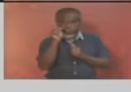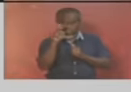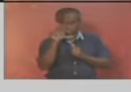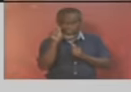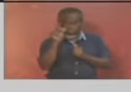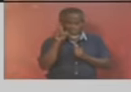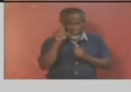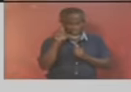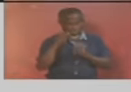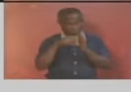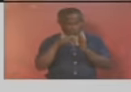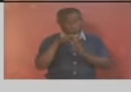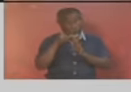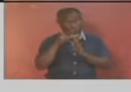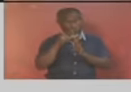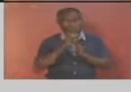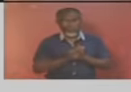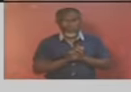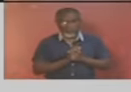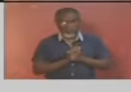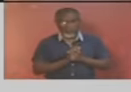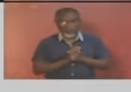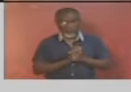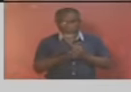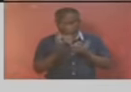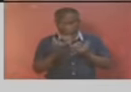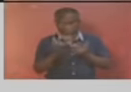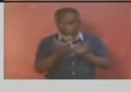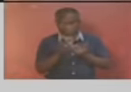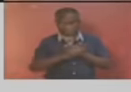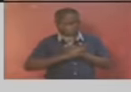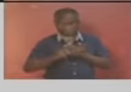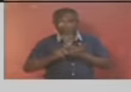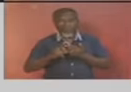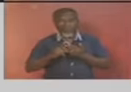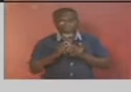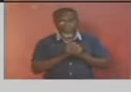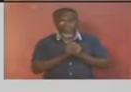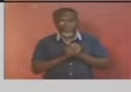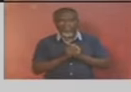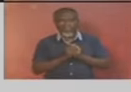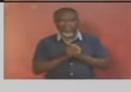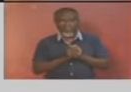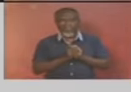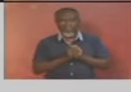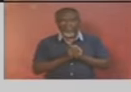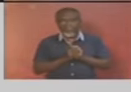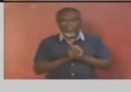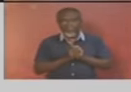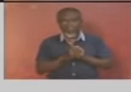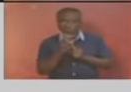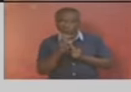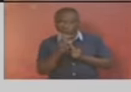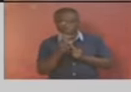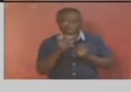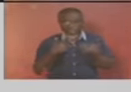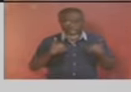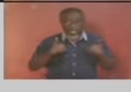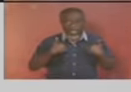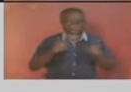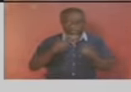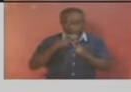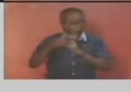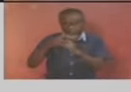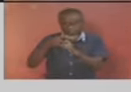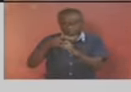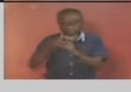regards to, so we go straight into our presentation, which will basically tell you where the remaining active cases are distributed in the country.